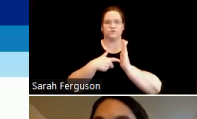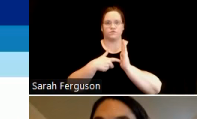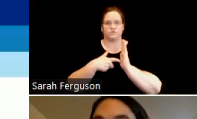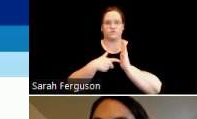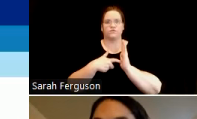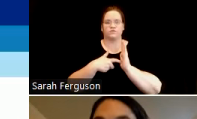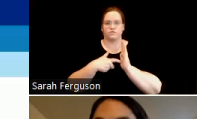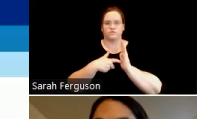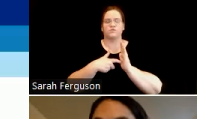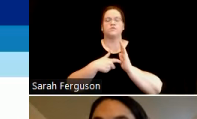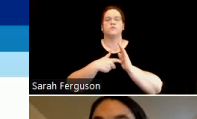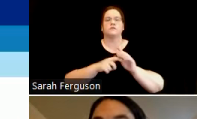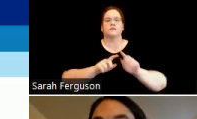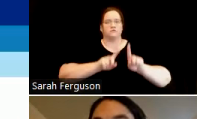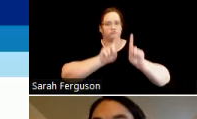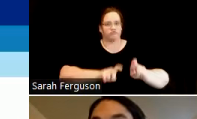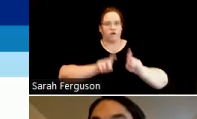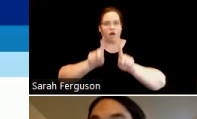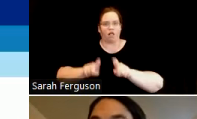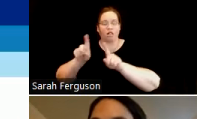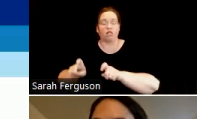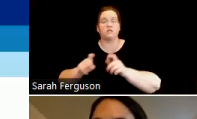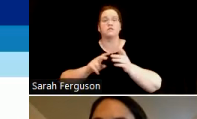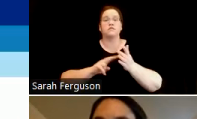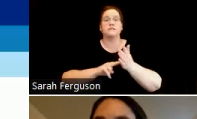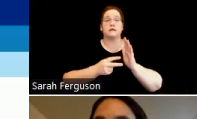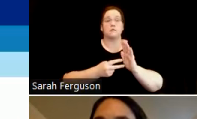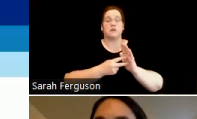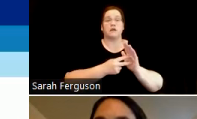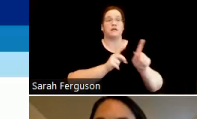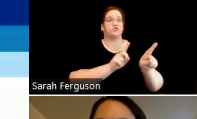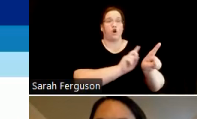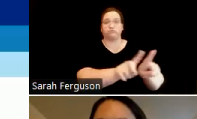randomized placebo-controlled trials. That is the,